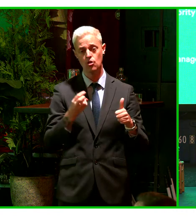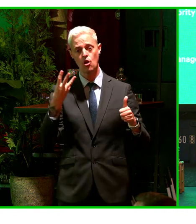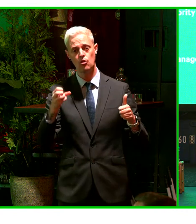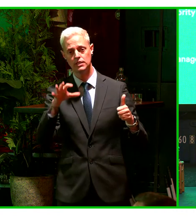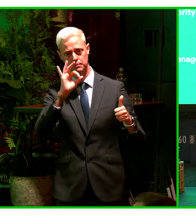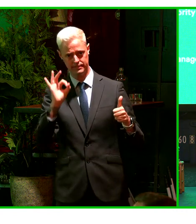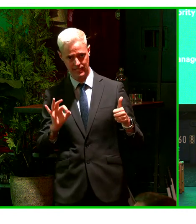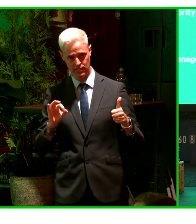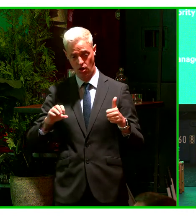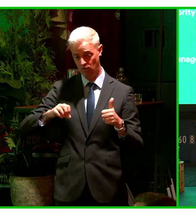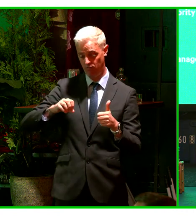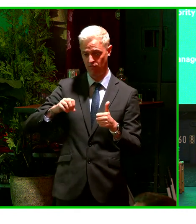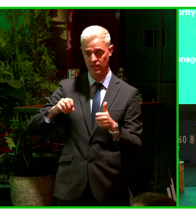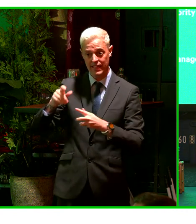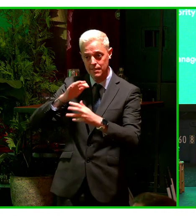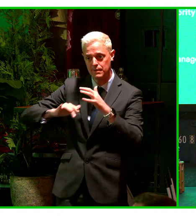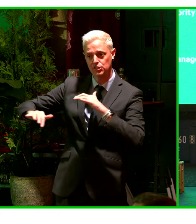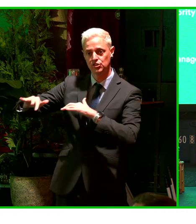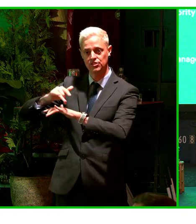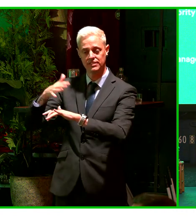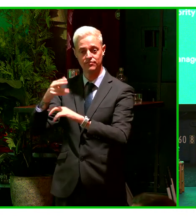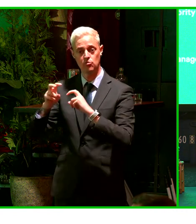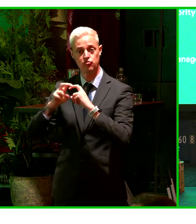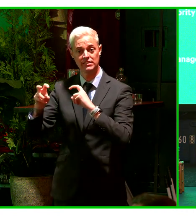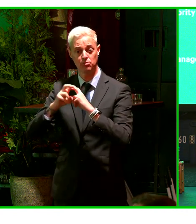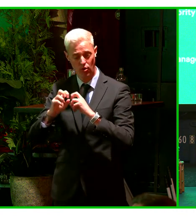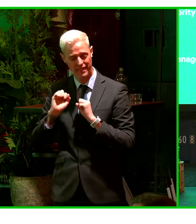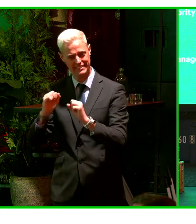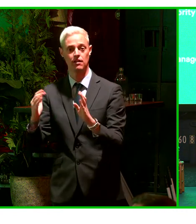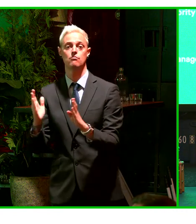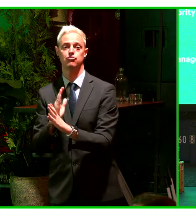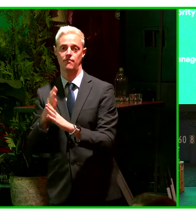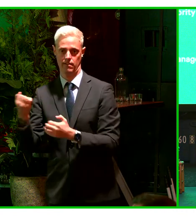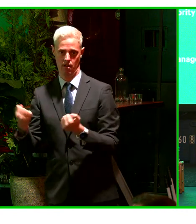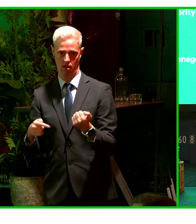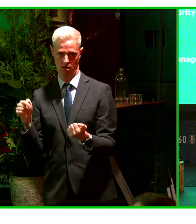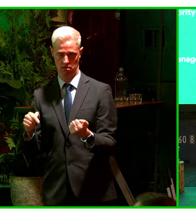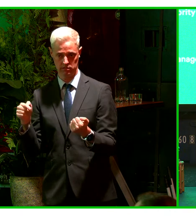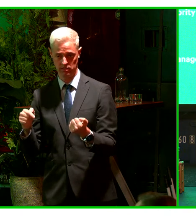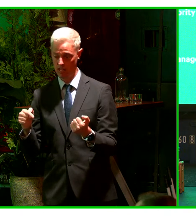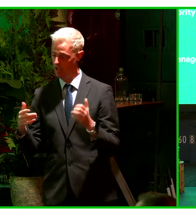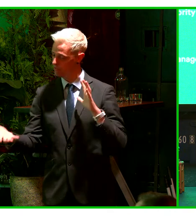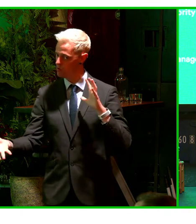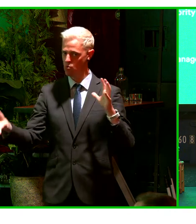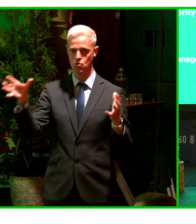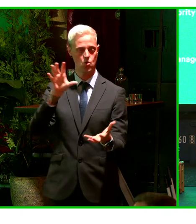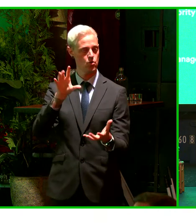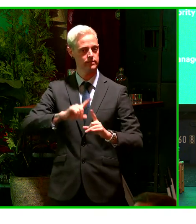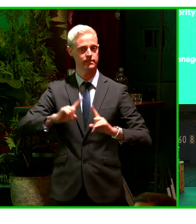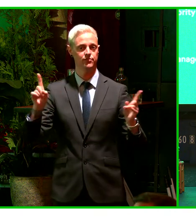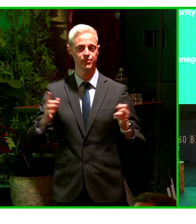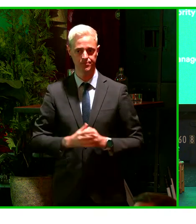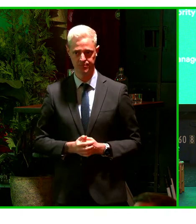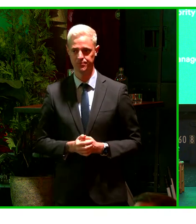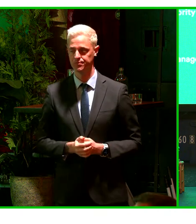come from transport. The vast majority of that is coming from private cars. We've really got to turn that on its head. For me, there's a variety of things that we need